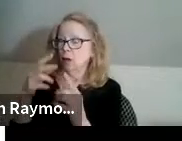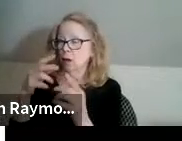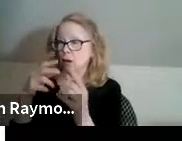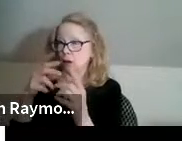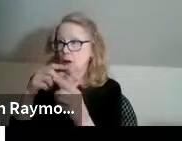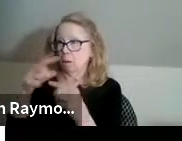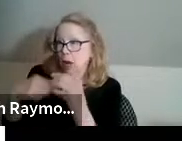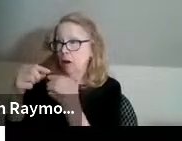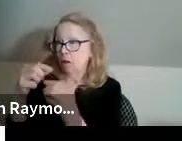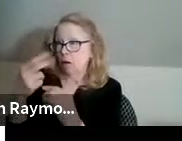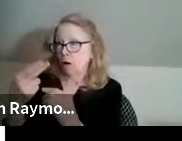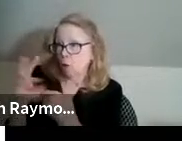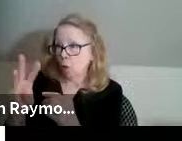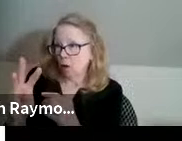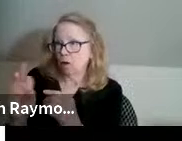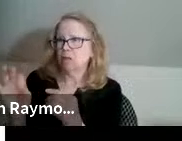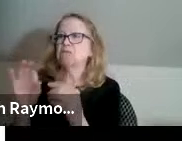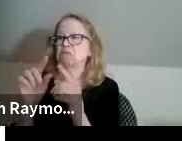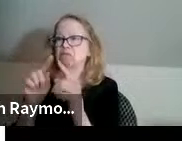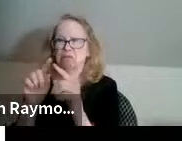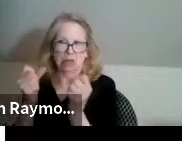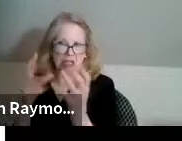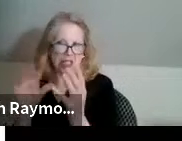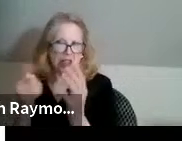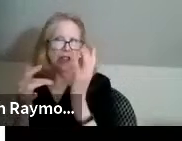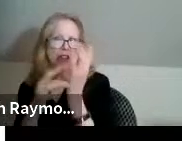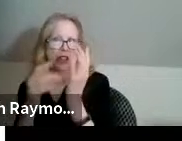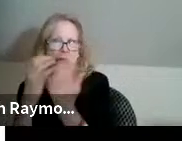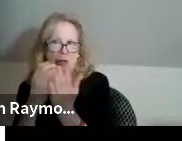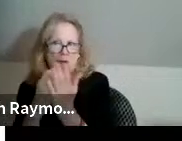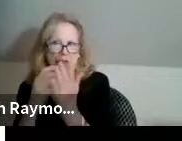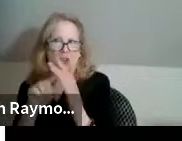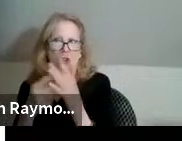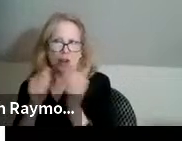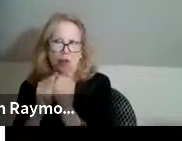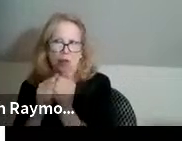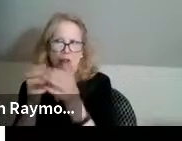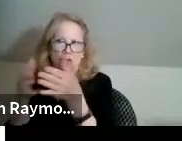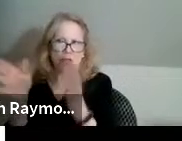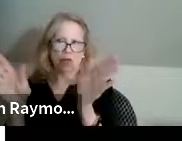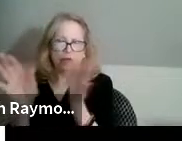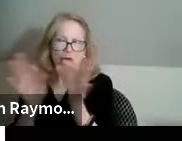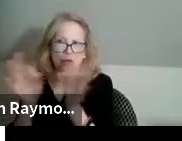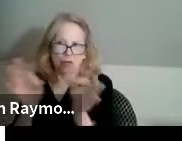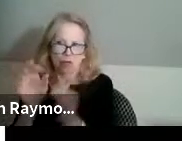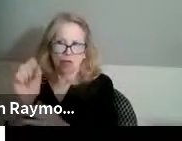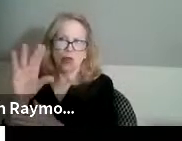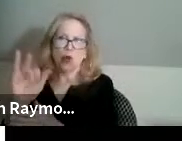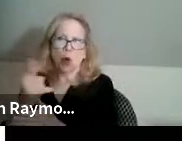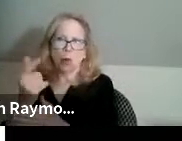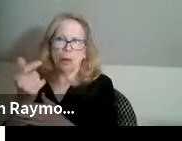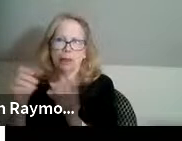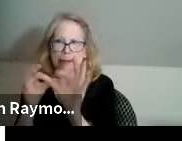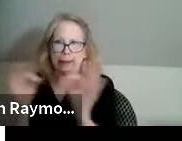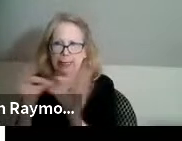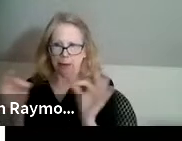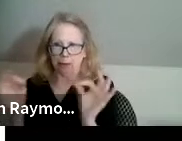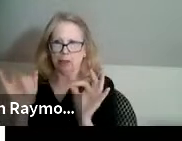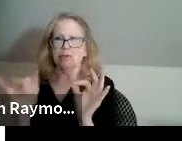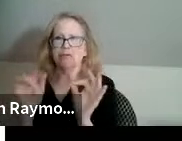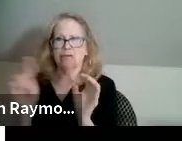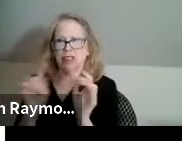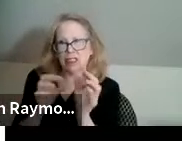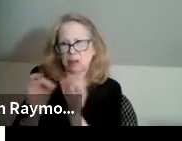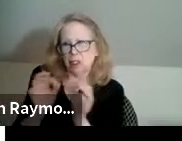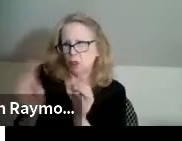all of our technical chapters, you start off with a scoping statement that tells you where the provisions of this chapter apply.